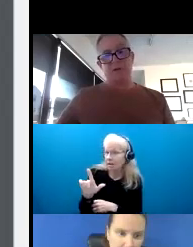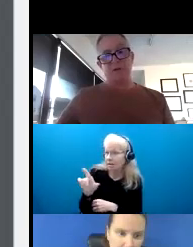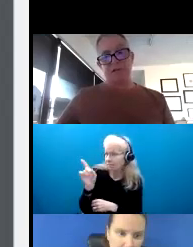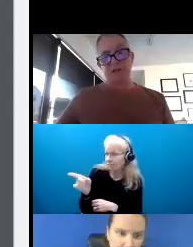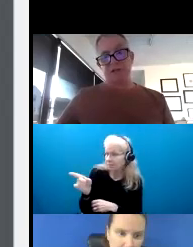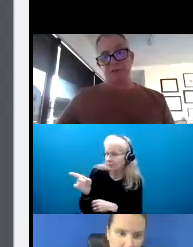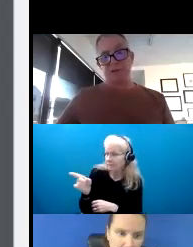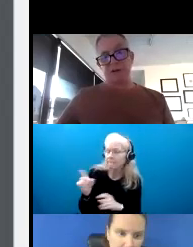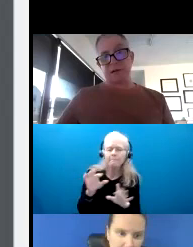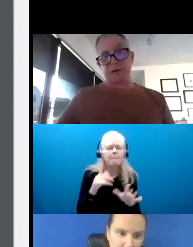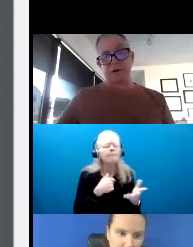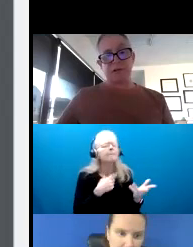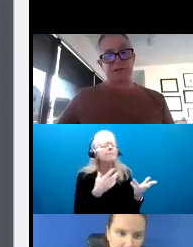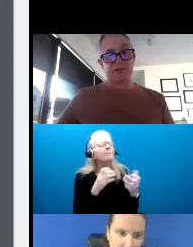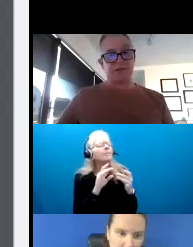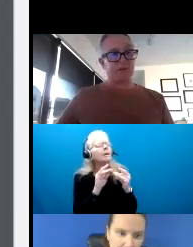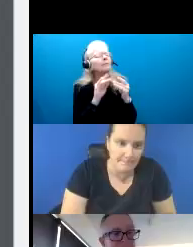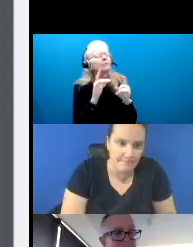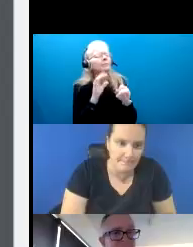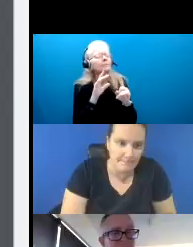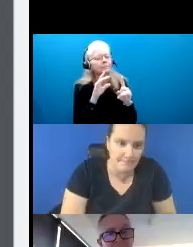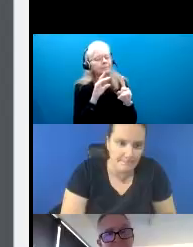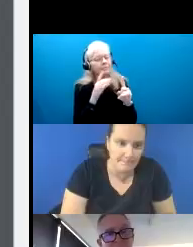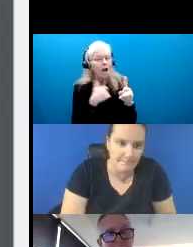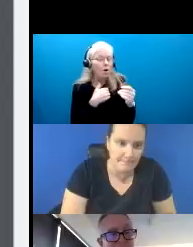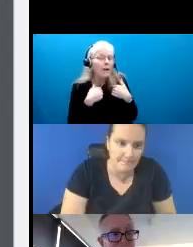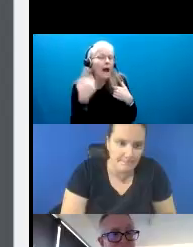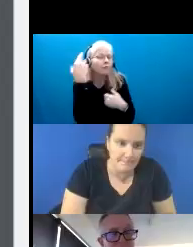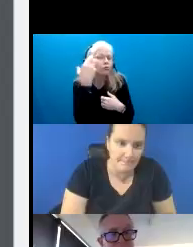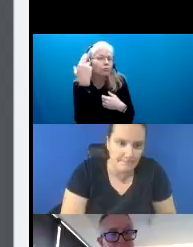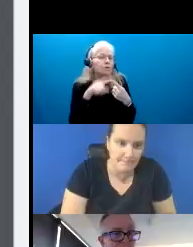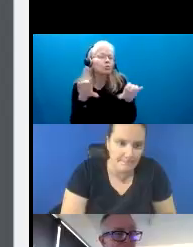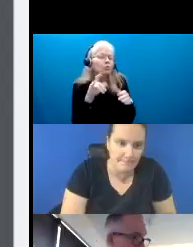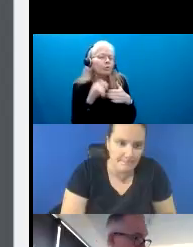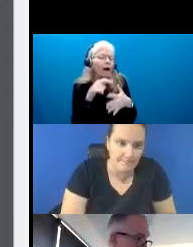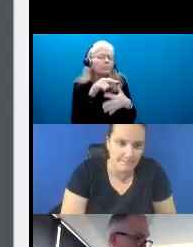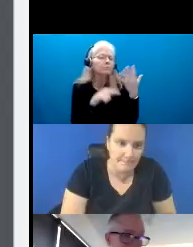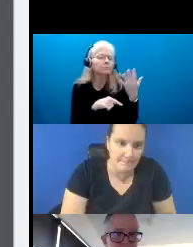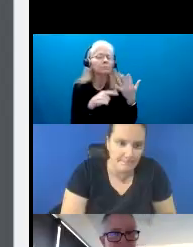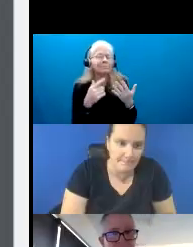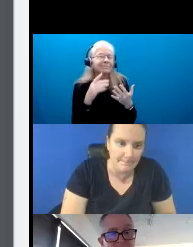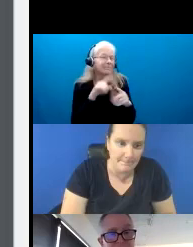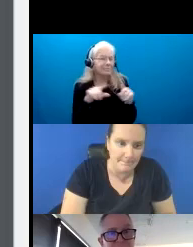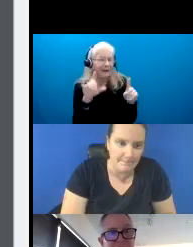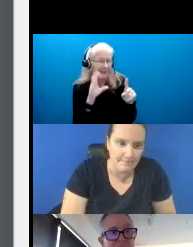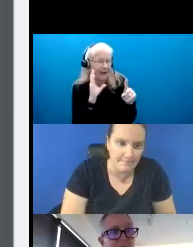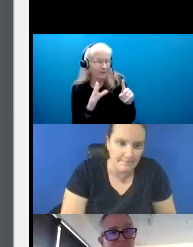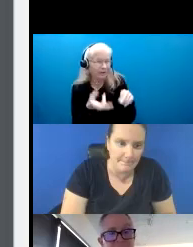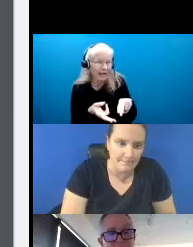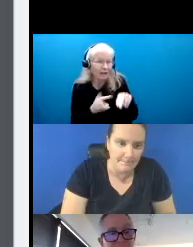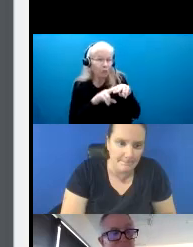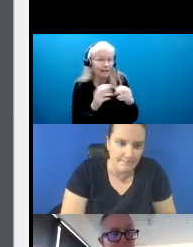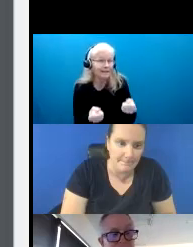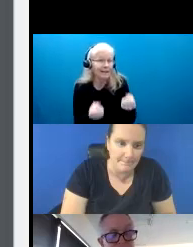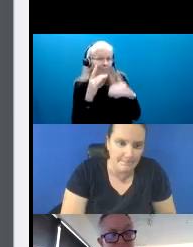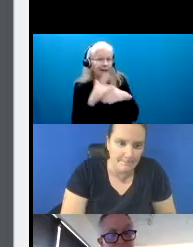All I was going to say is this seems, there are reasons to do that. I don't know, increasing housing supply or affordability, I'm not sure if it's a high priority